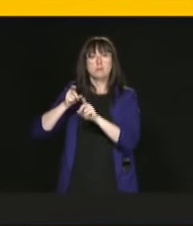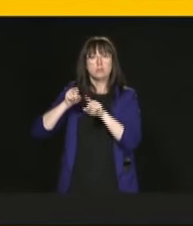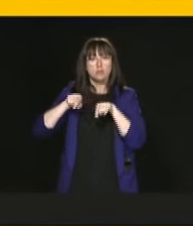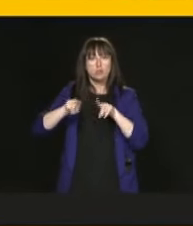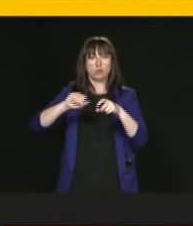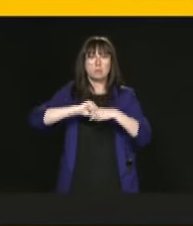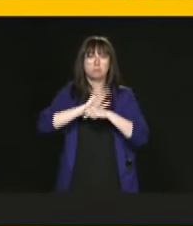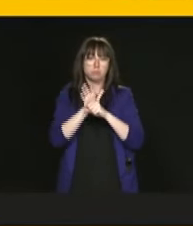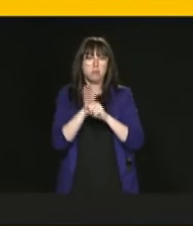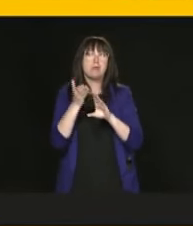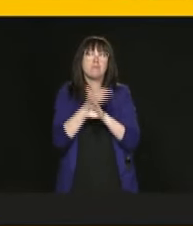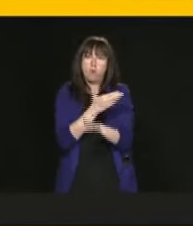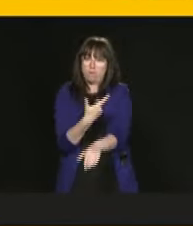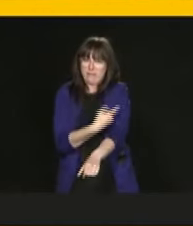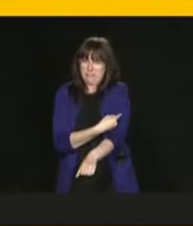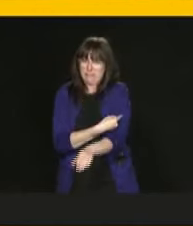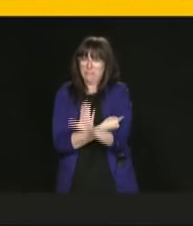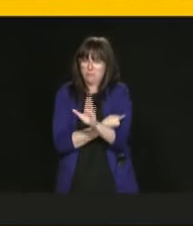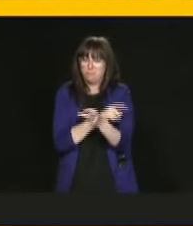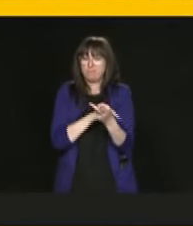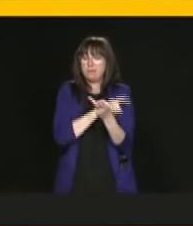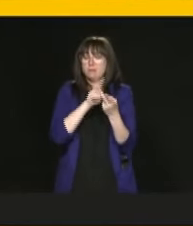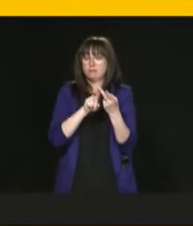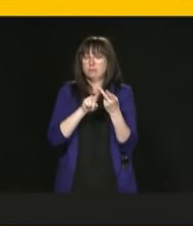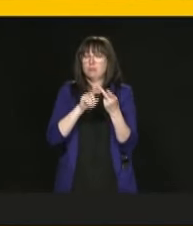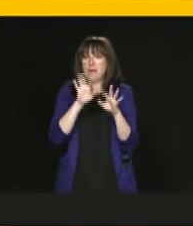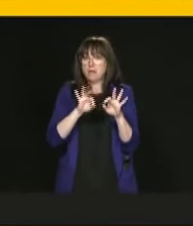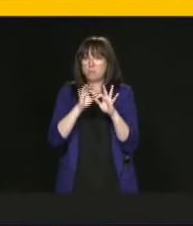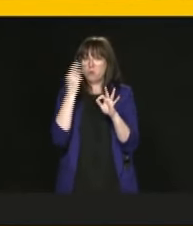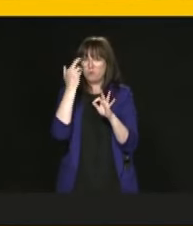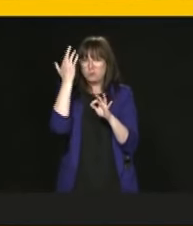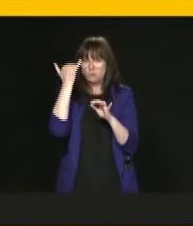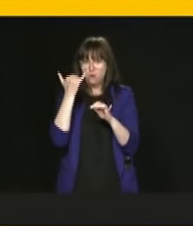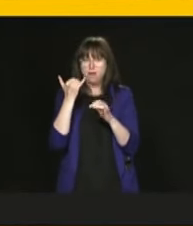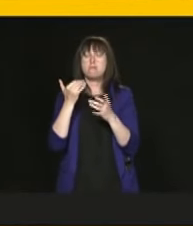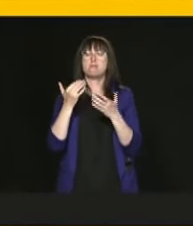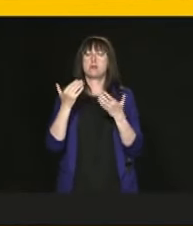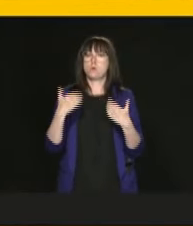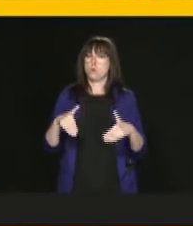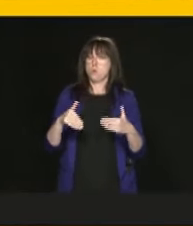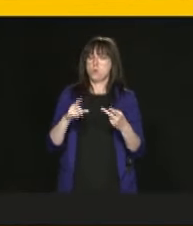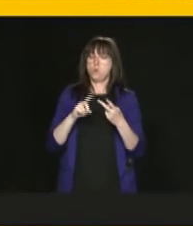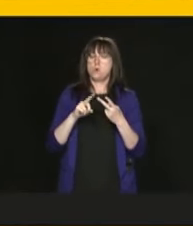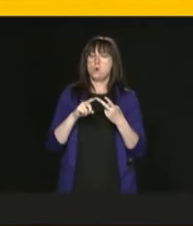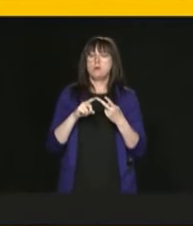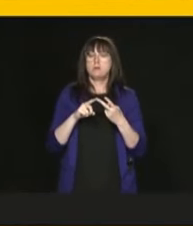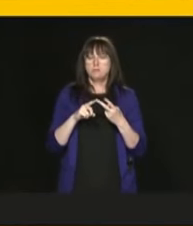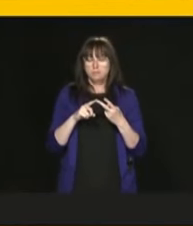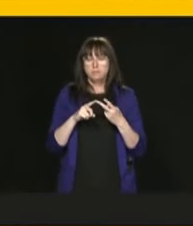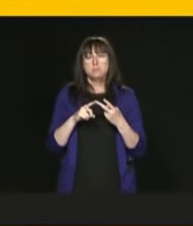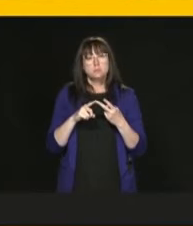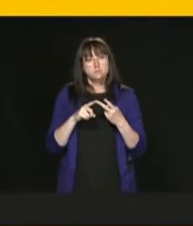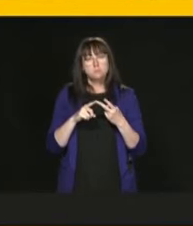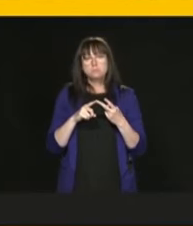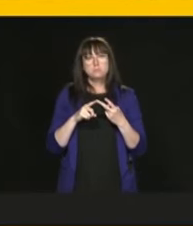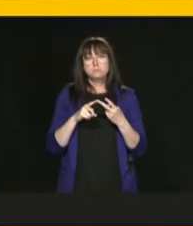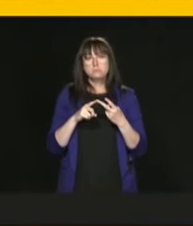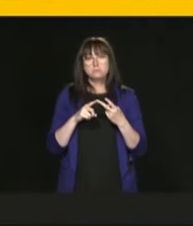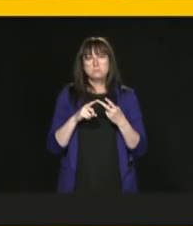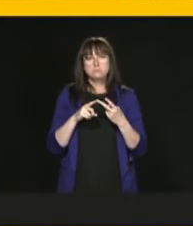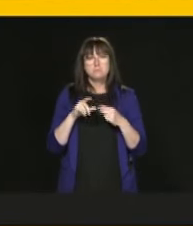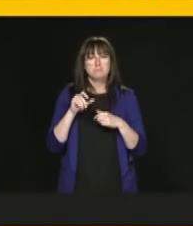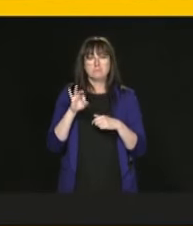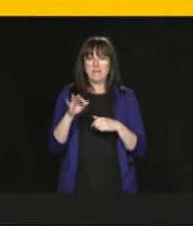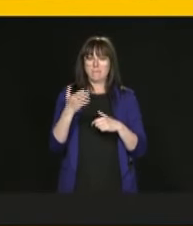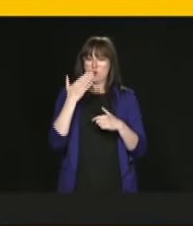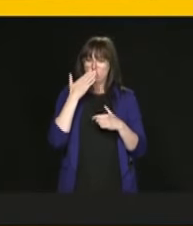second measure, and it is an equally important measure in the long term, is you can't do good public health policy without the data to